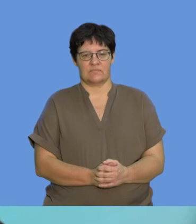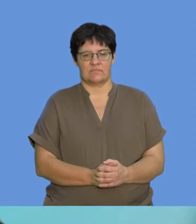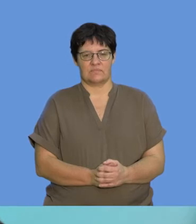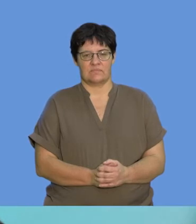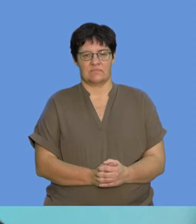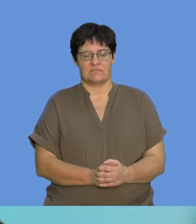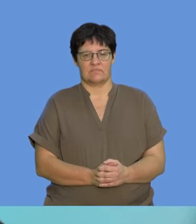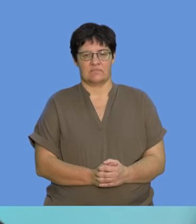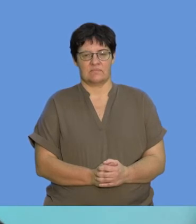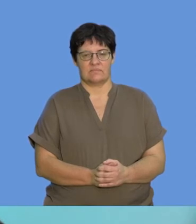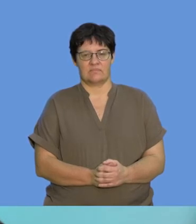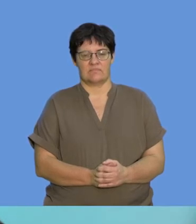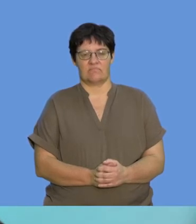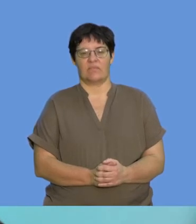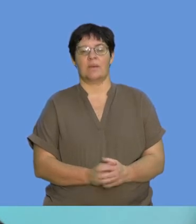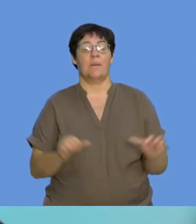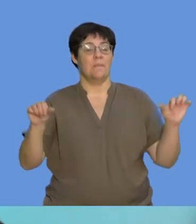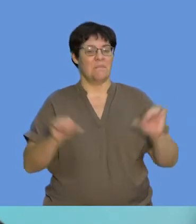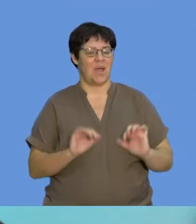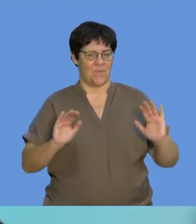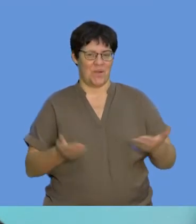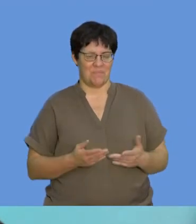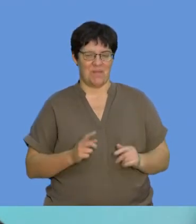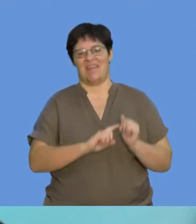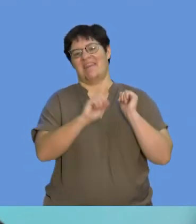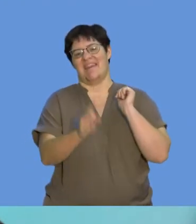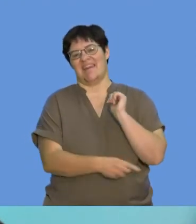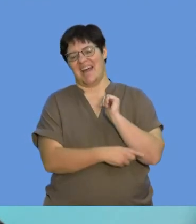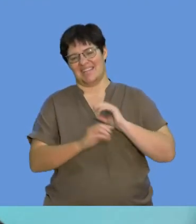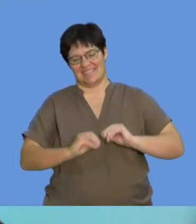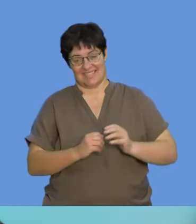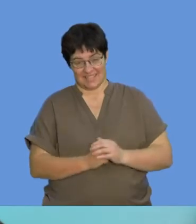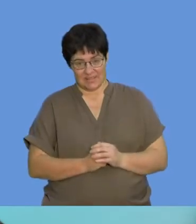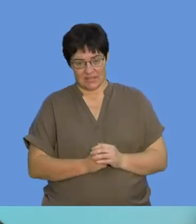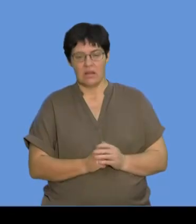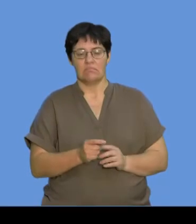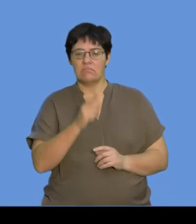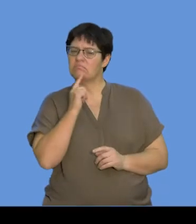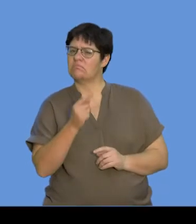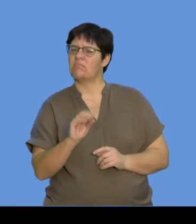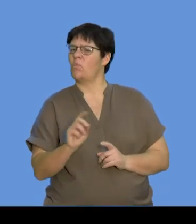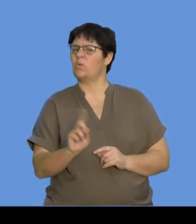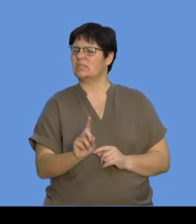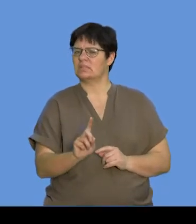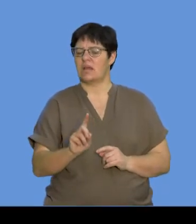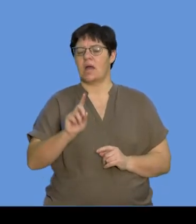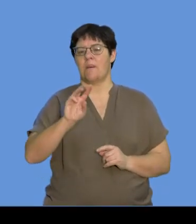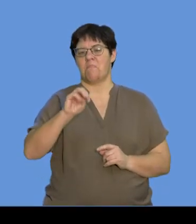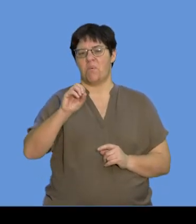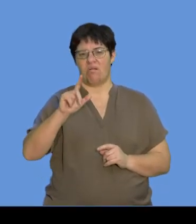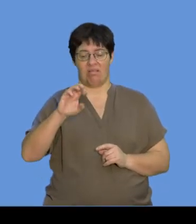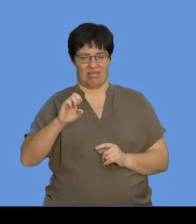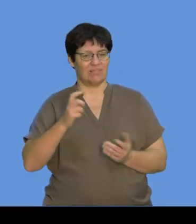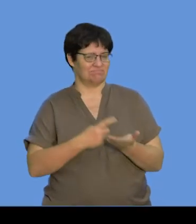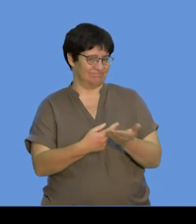Welcome back to our third and final segment. We're still talking the mole. Okay, so the idea of a mole is that